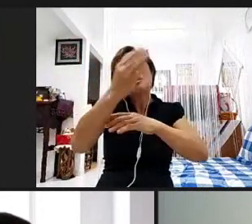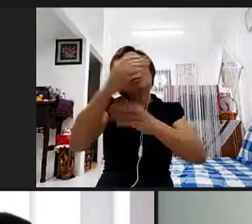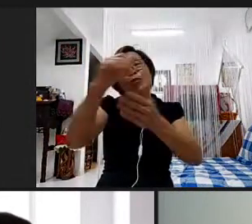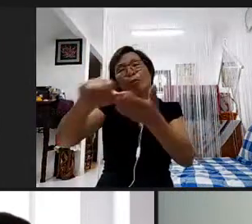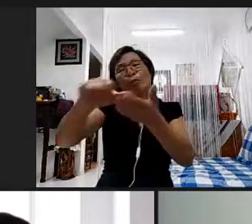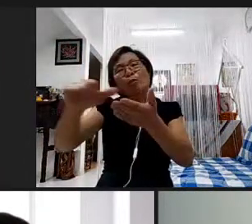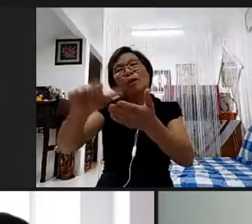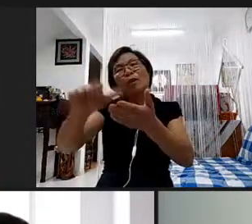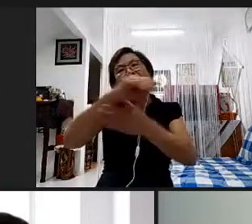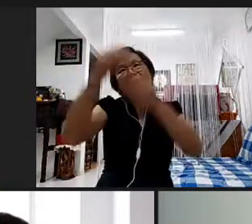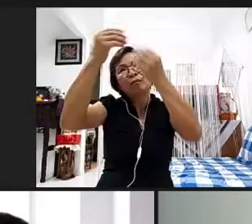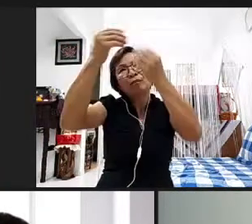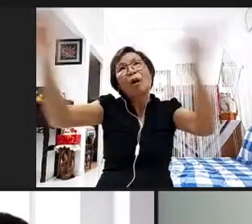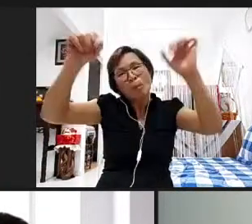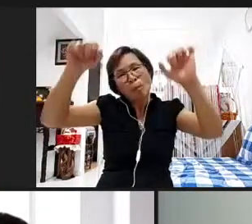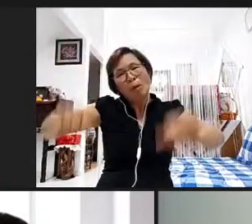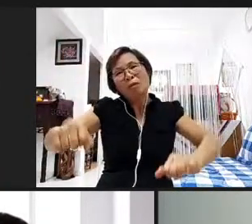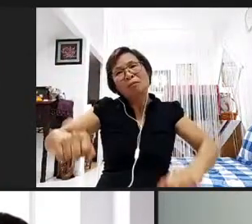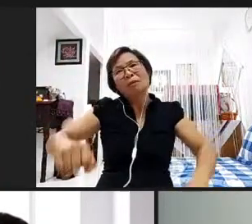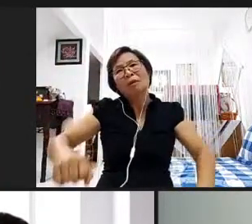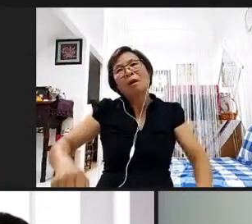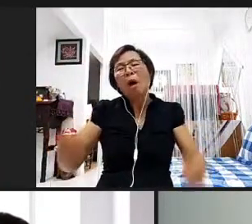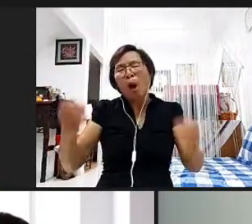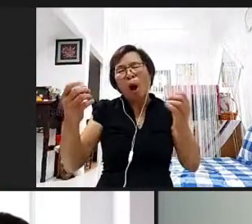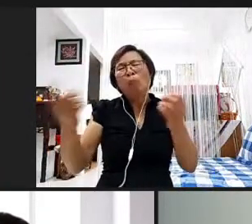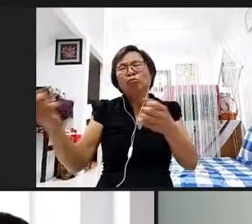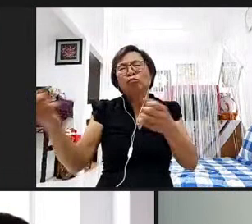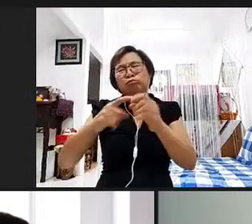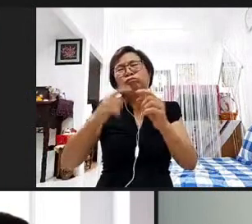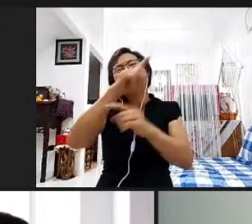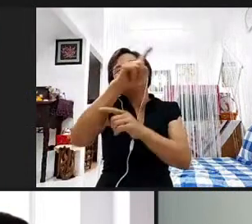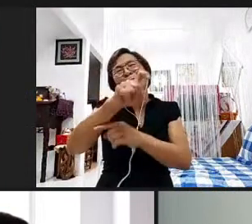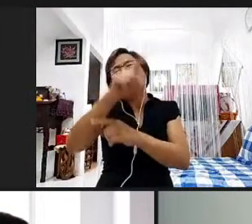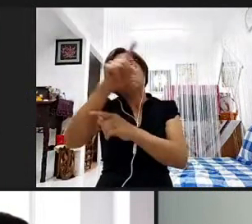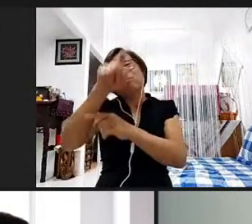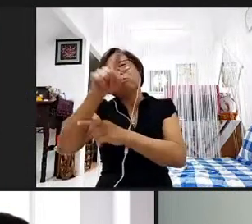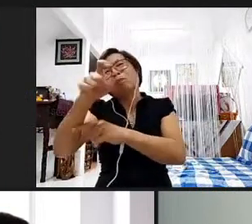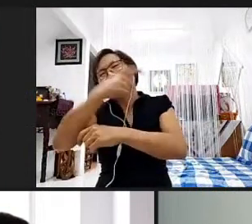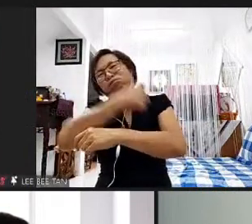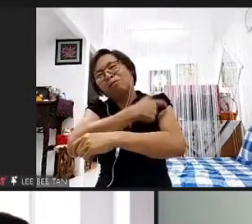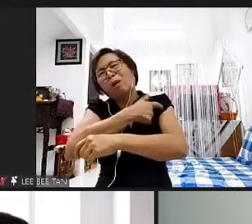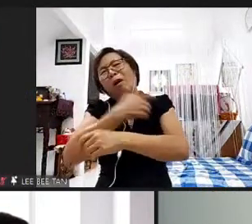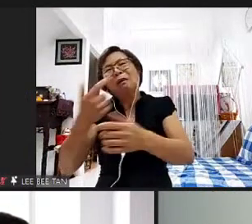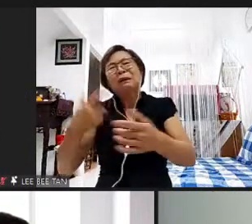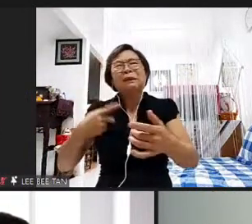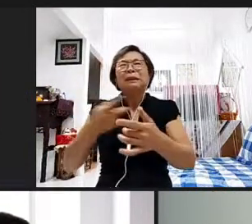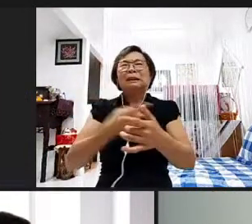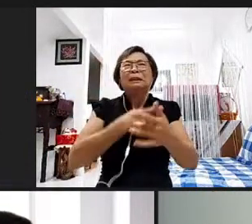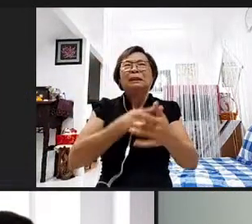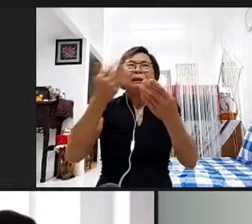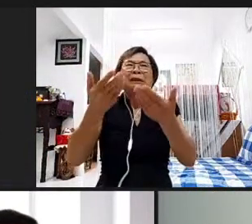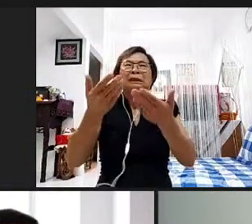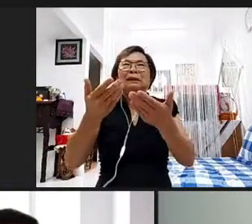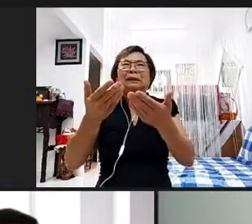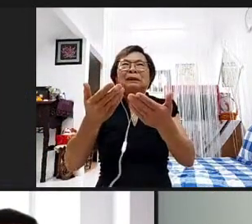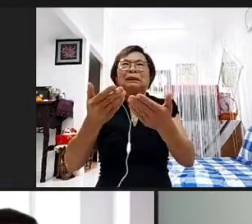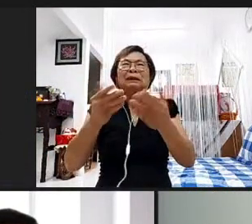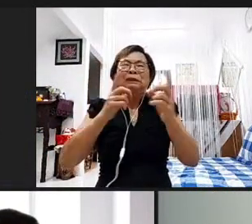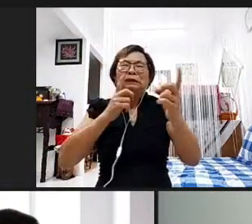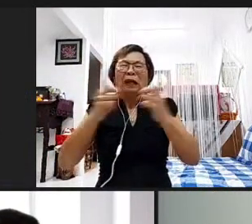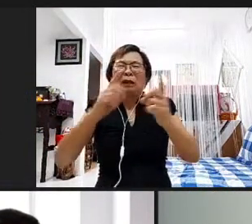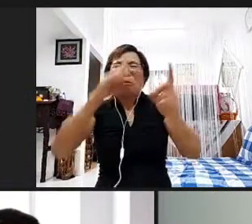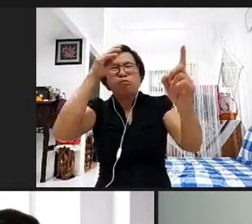the information. Yeah, there's quite a lot on vaccination. So because I do not want this dialogue to be swamped only with vaccination